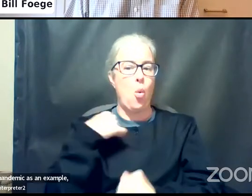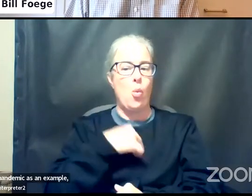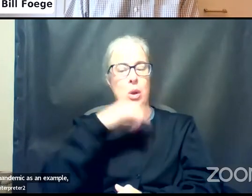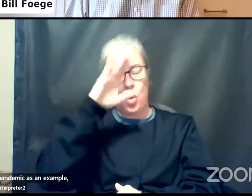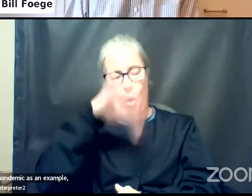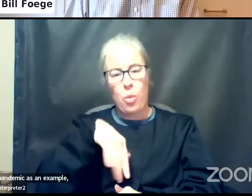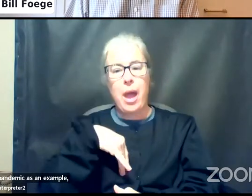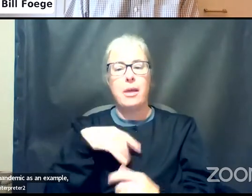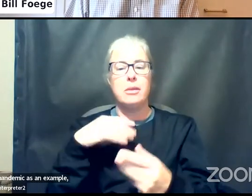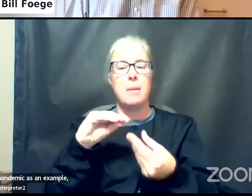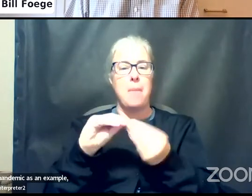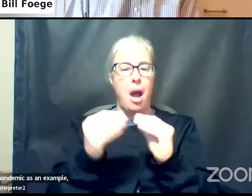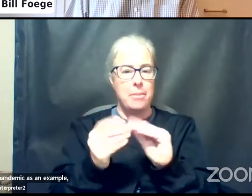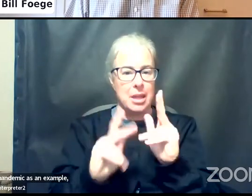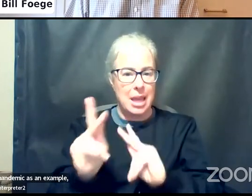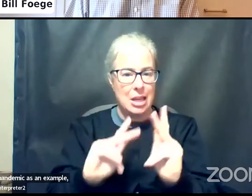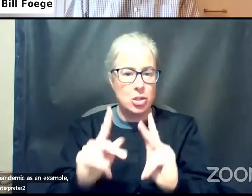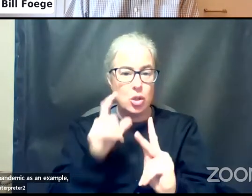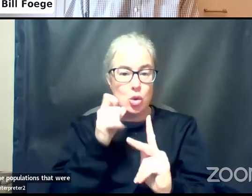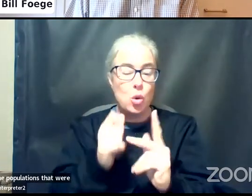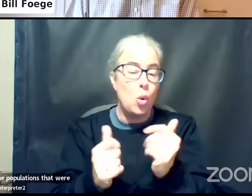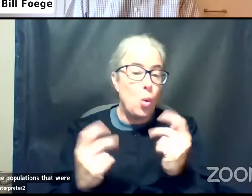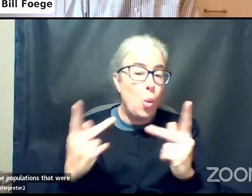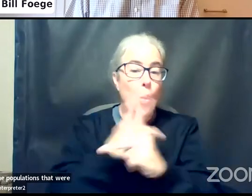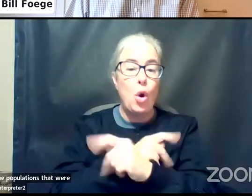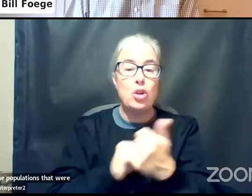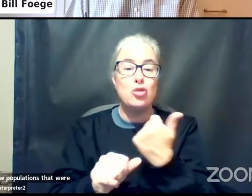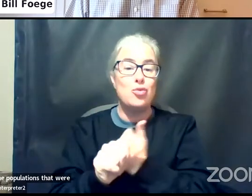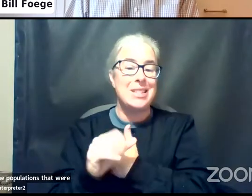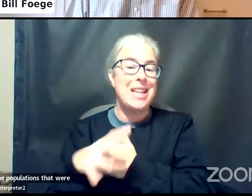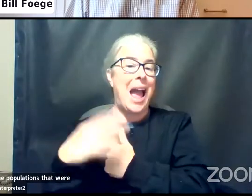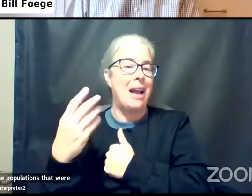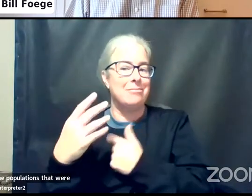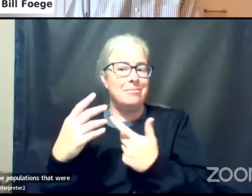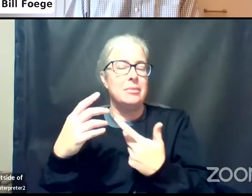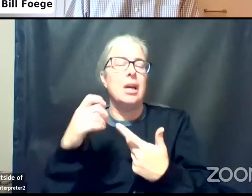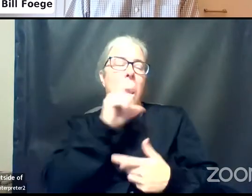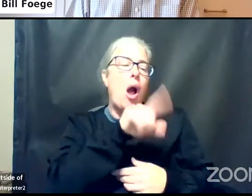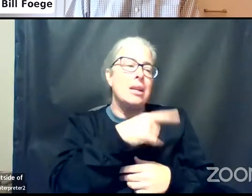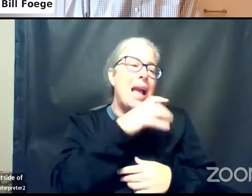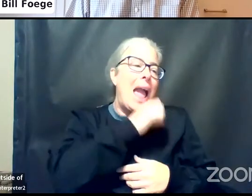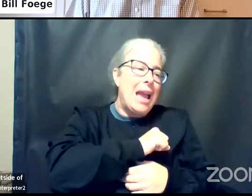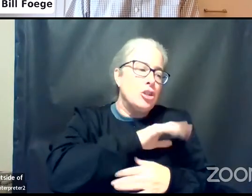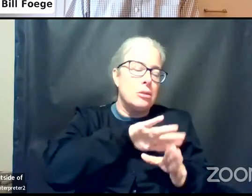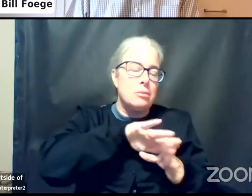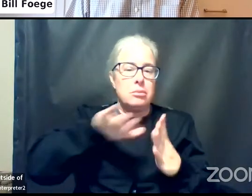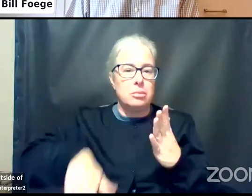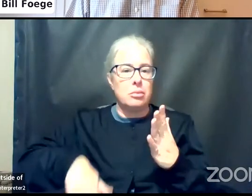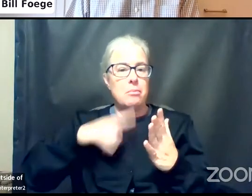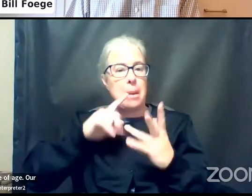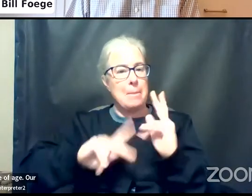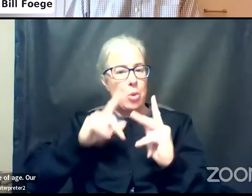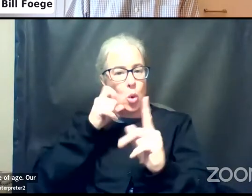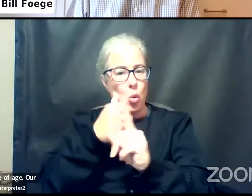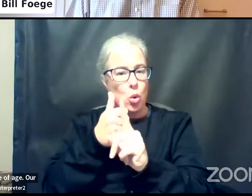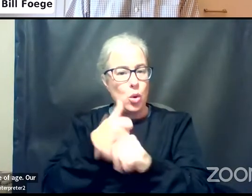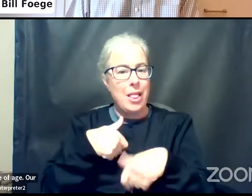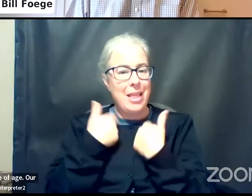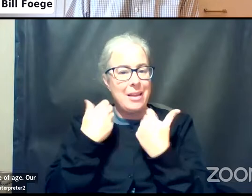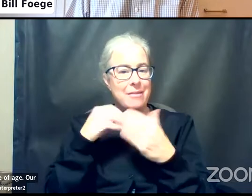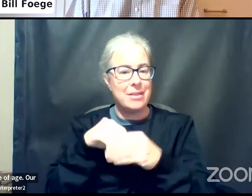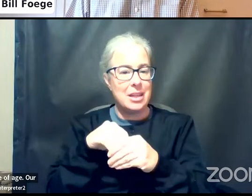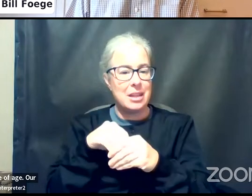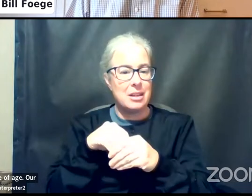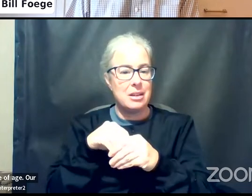that the populations that were at greatest risk outside of age um are people who lived in